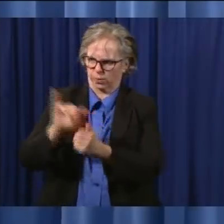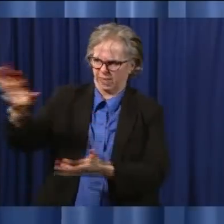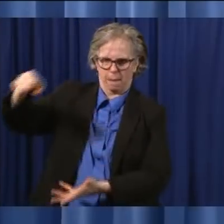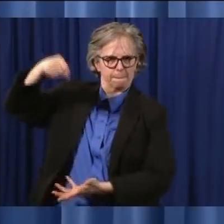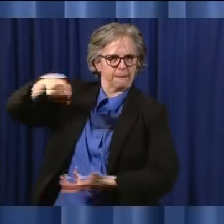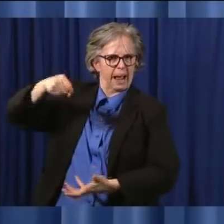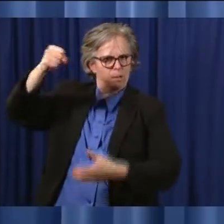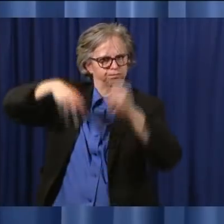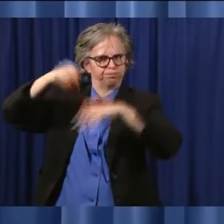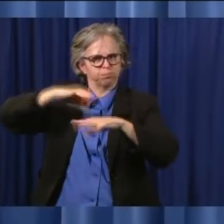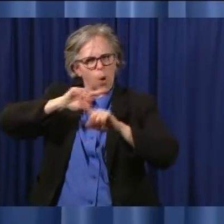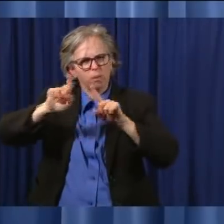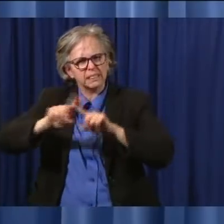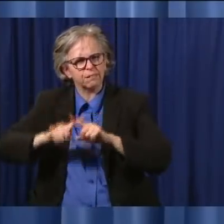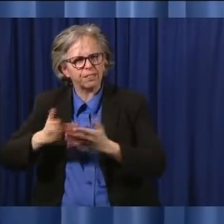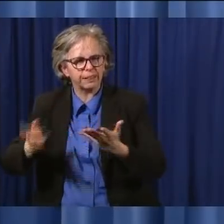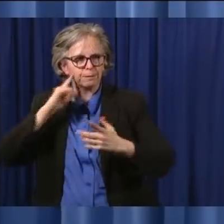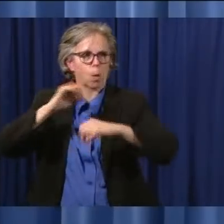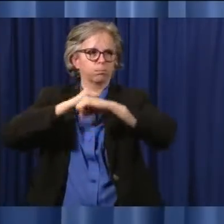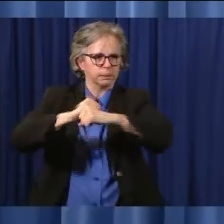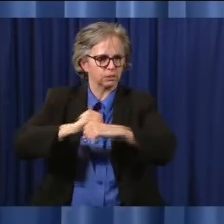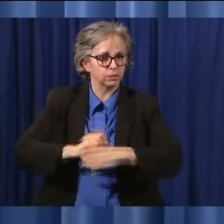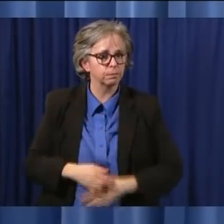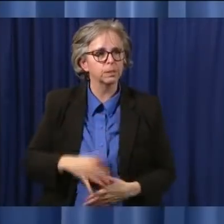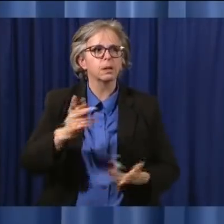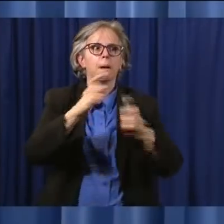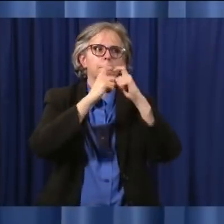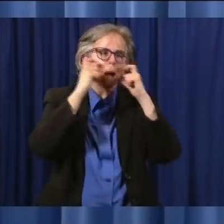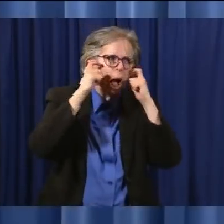here facial coverings,